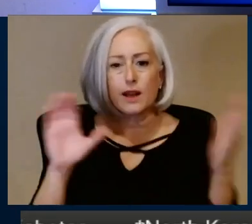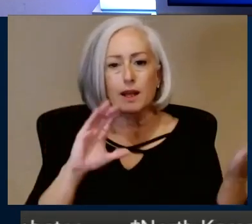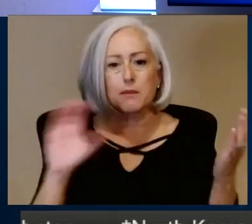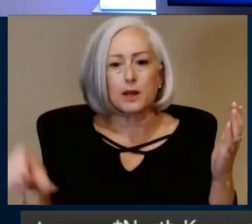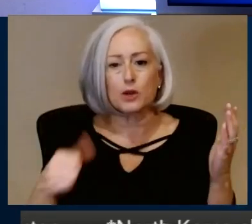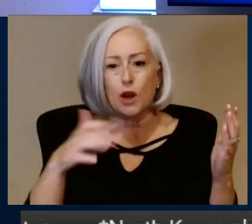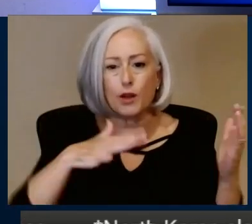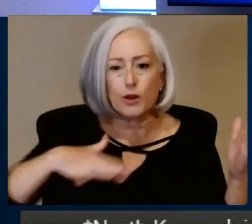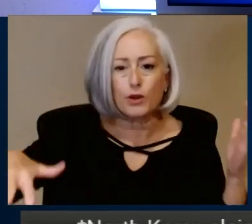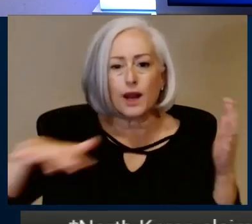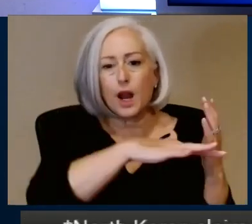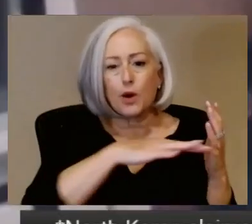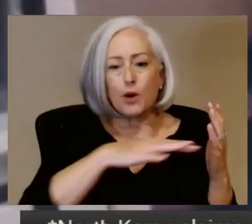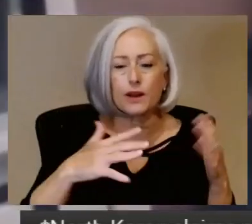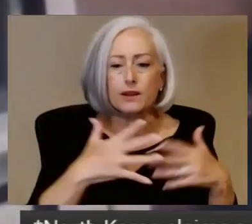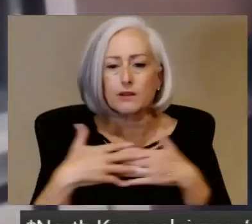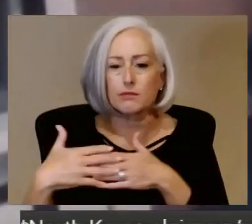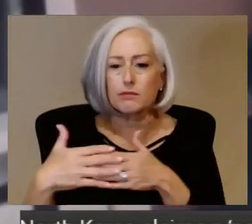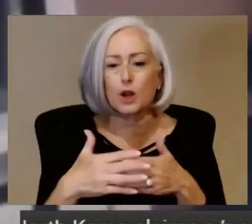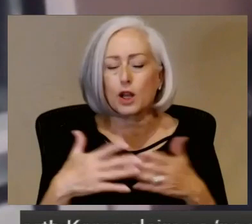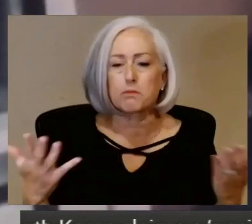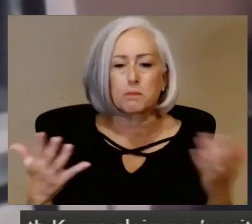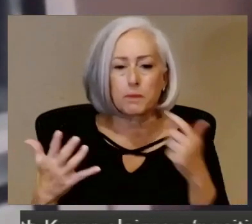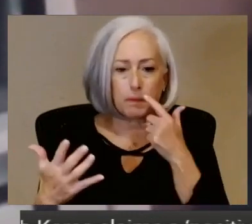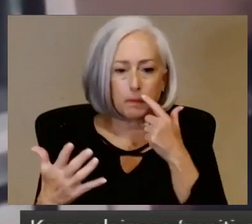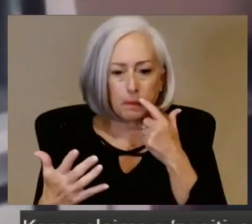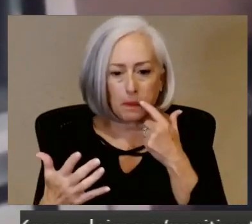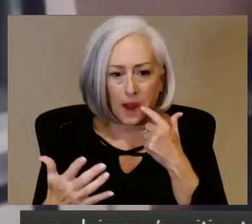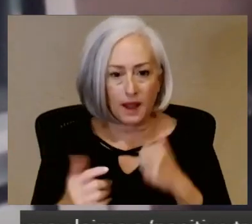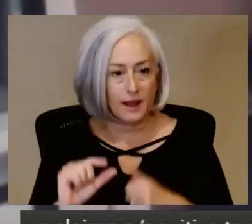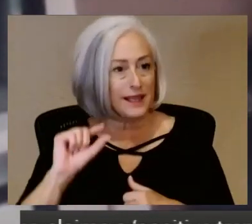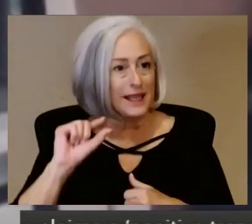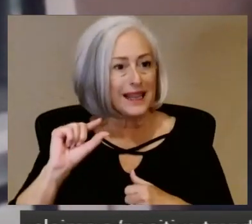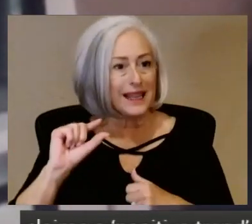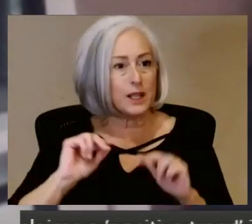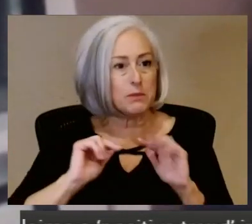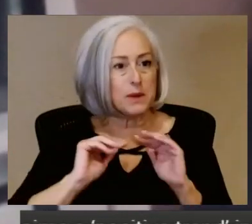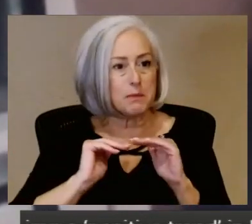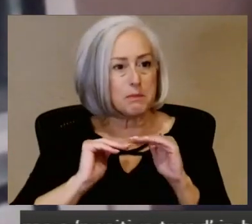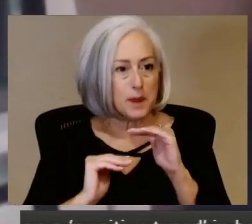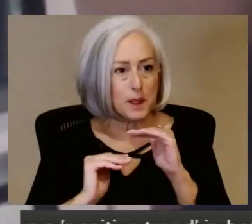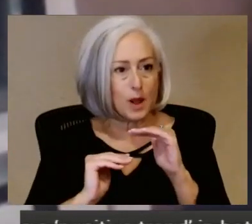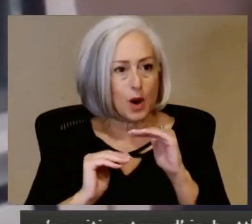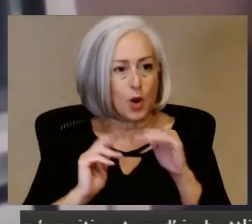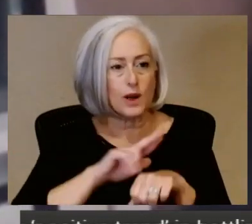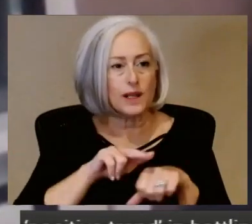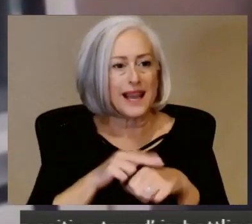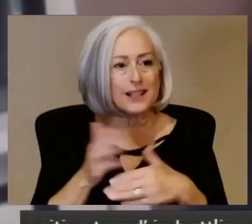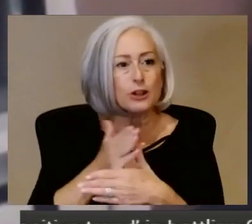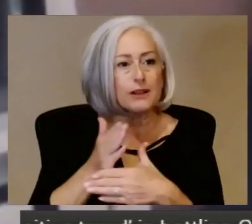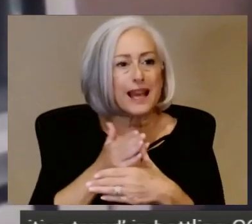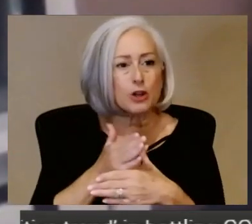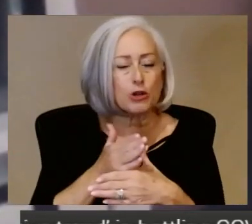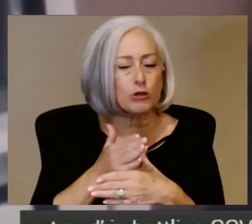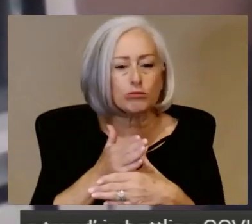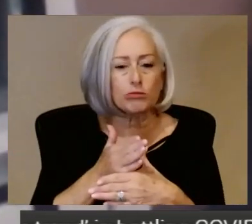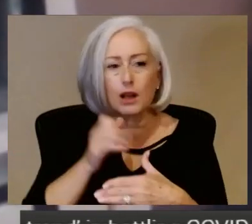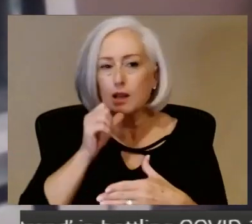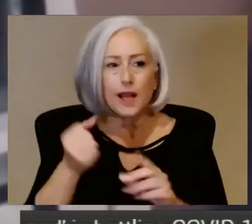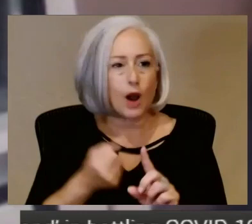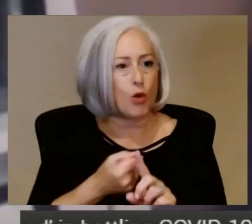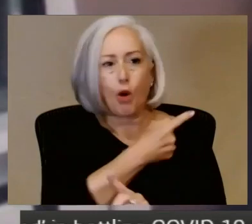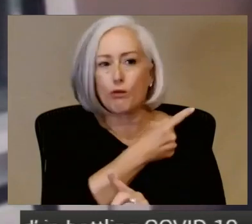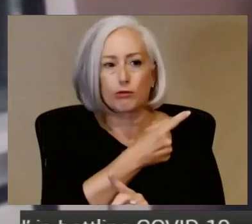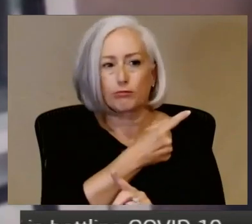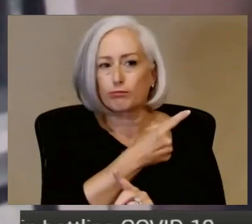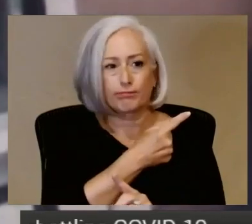looking? We're only a little bit below the national average. We're not that far off. So in that sense,